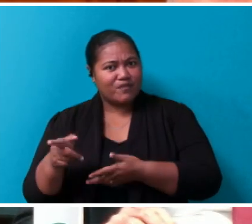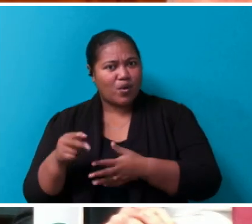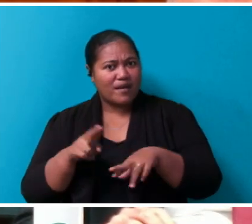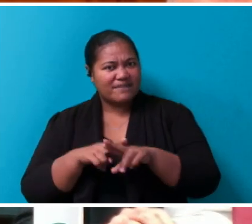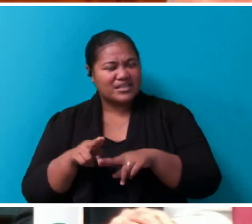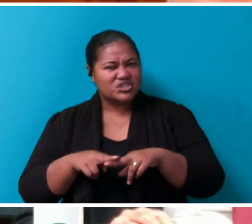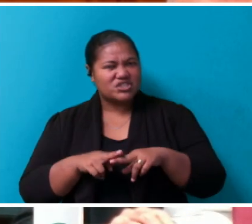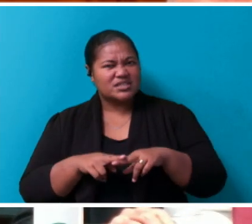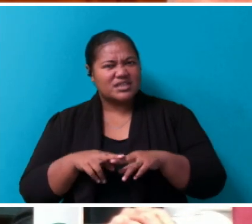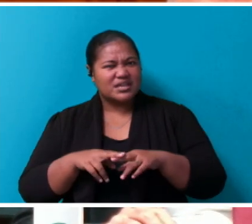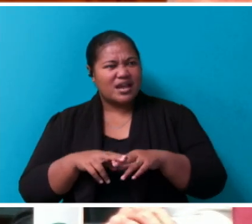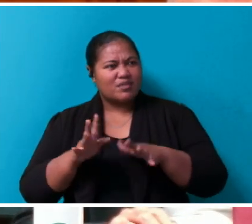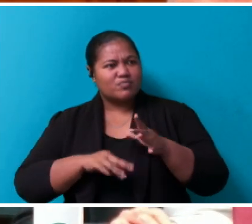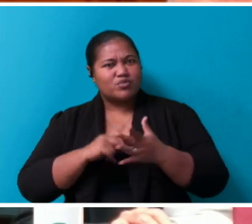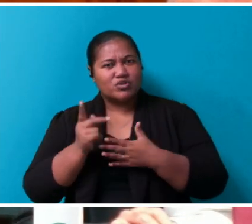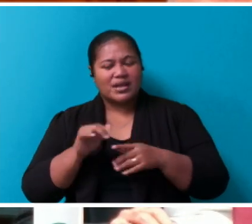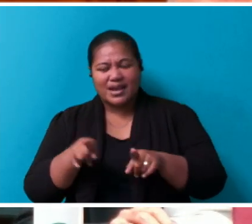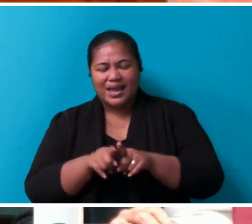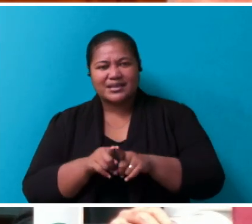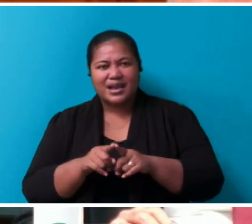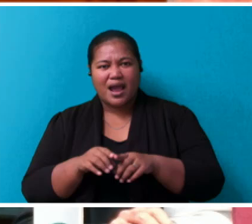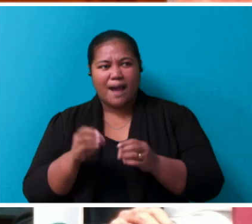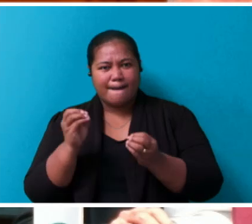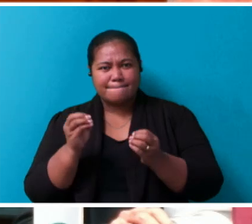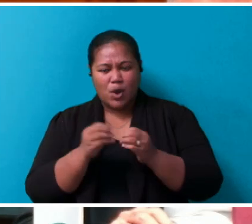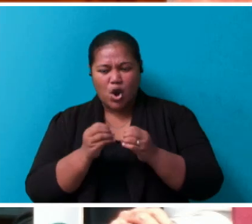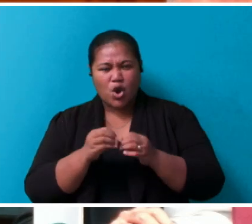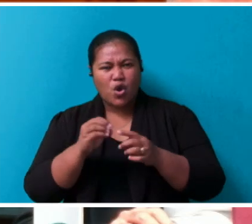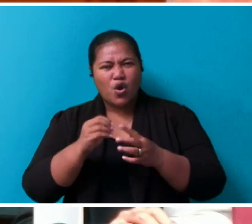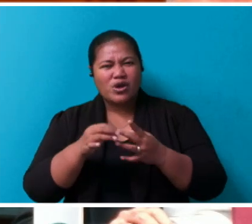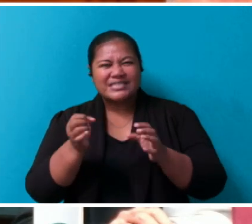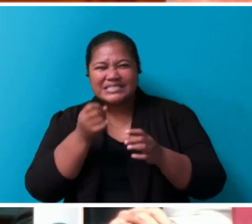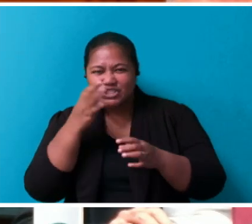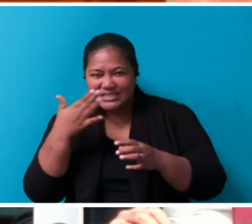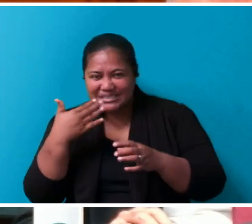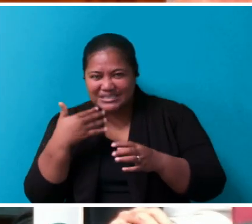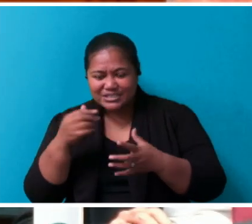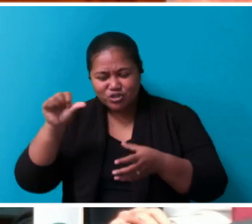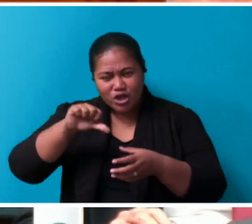Fire Fiji Bongo Chili Sauce, Fiji's answer to